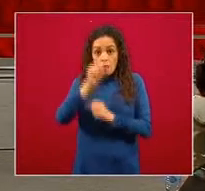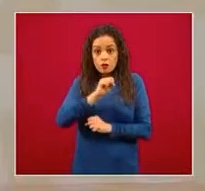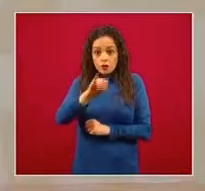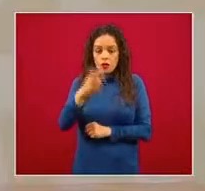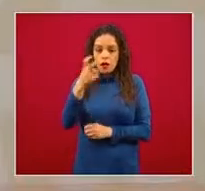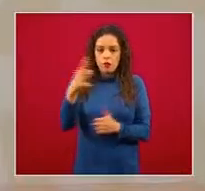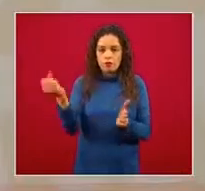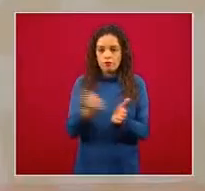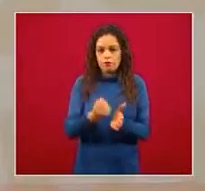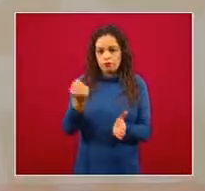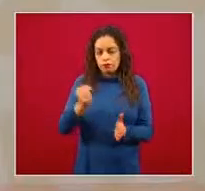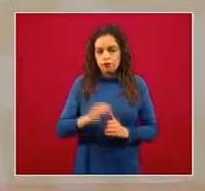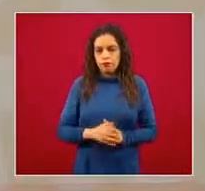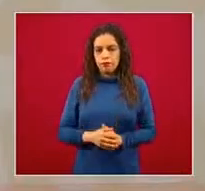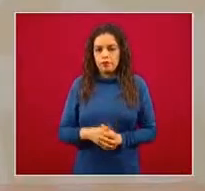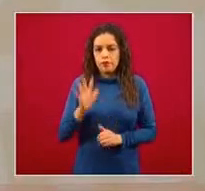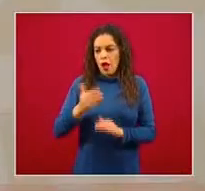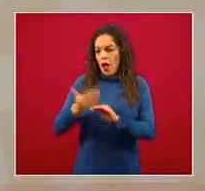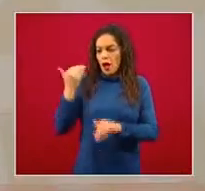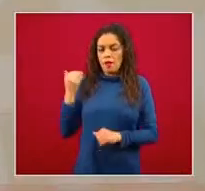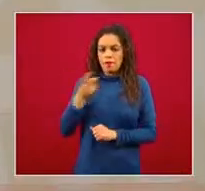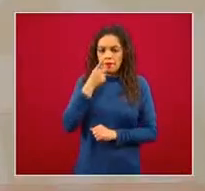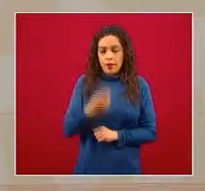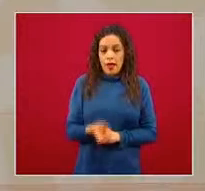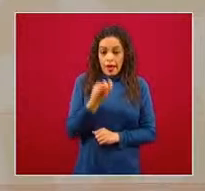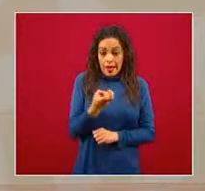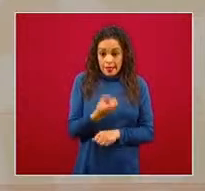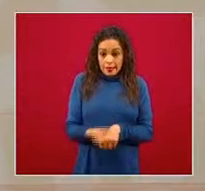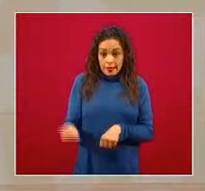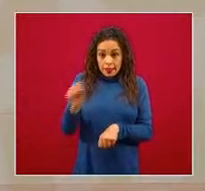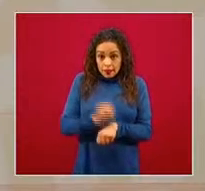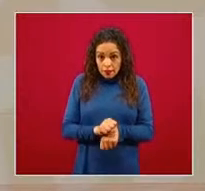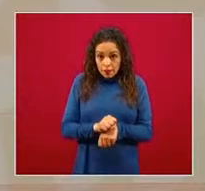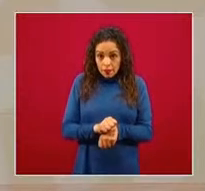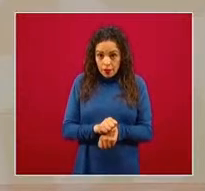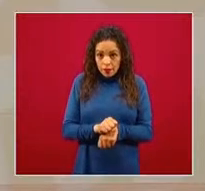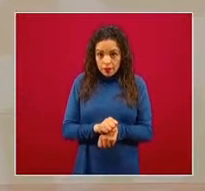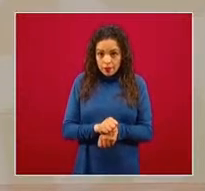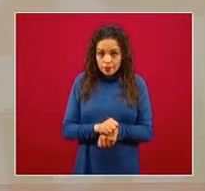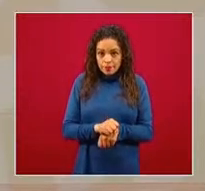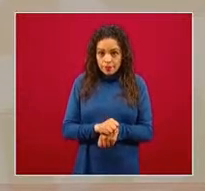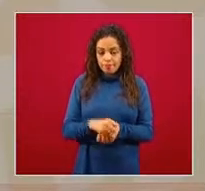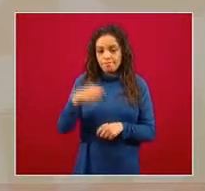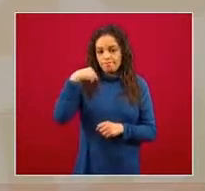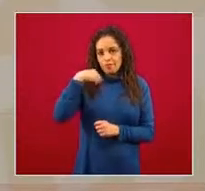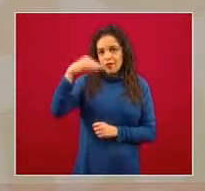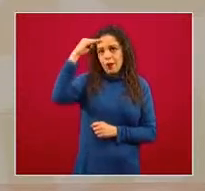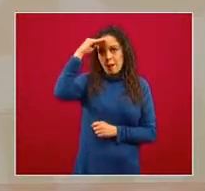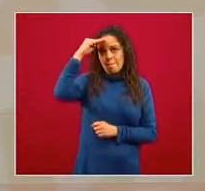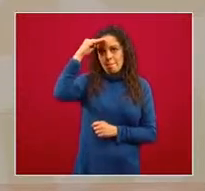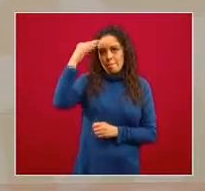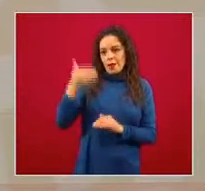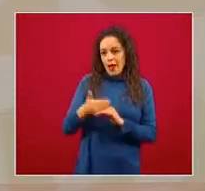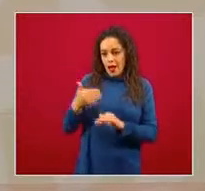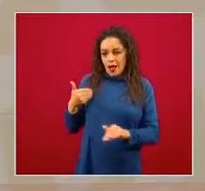consensus in a collaborative way. We didn't manage to do it this week because we had